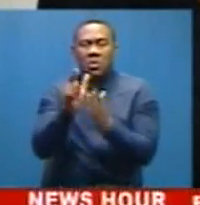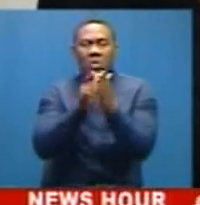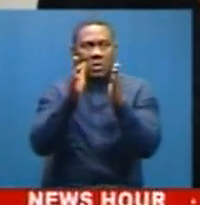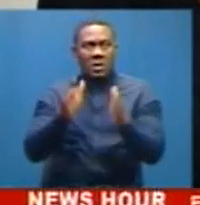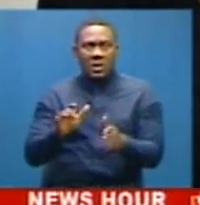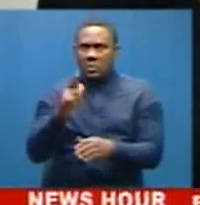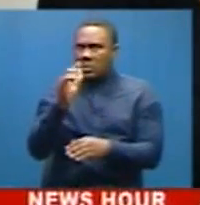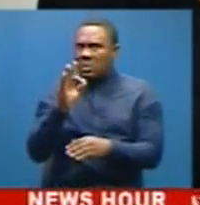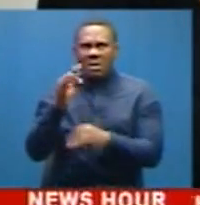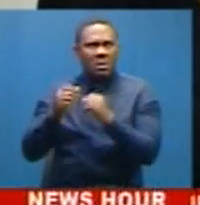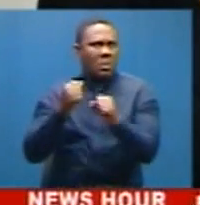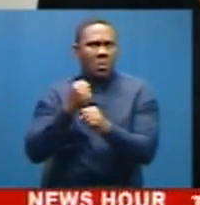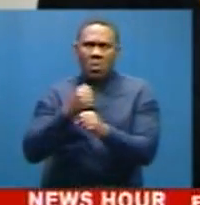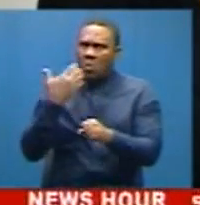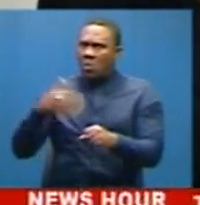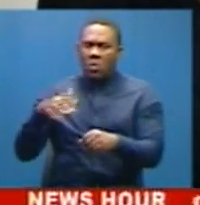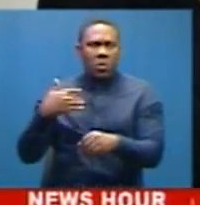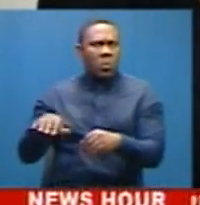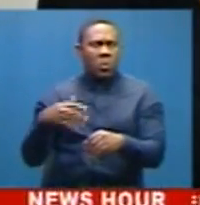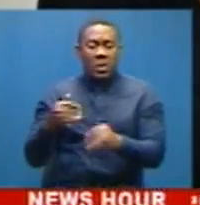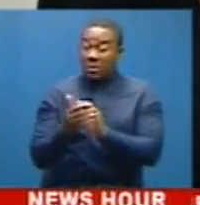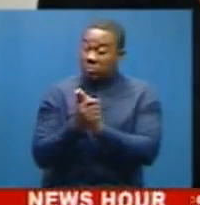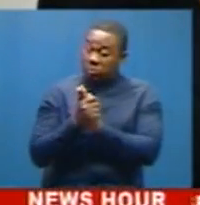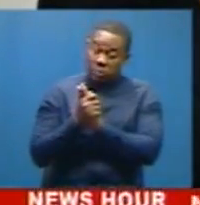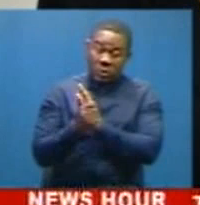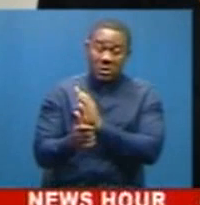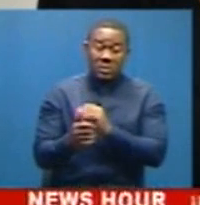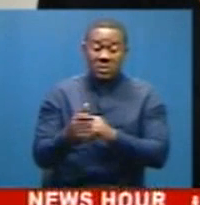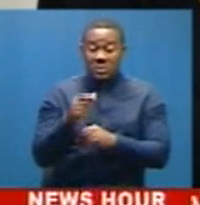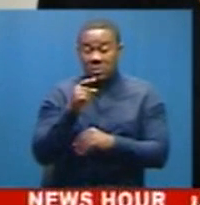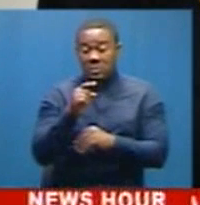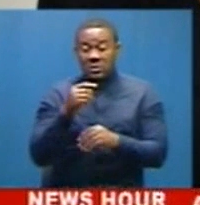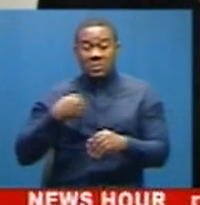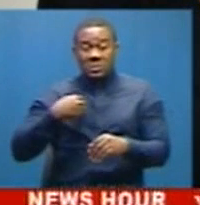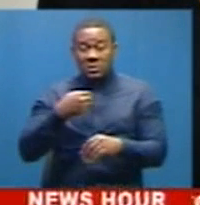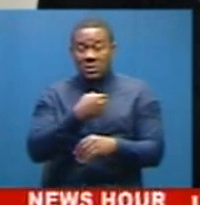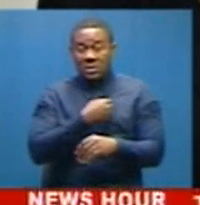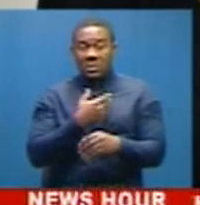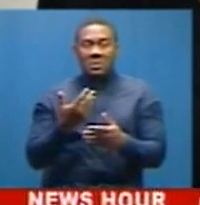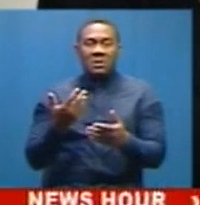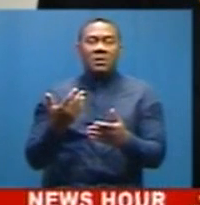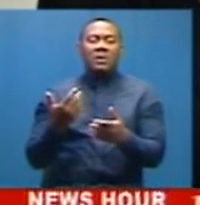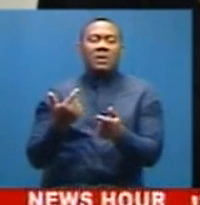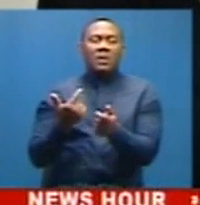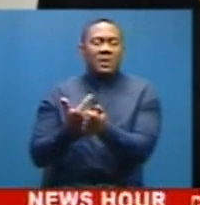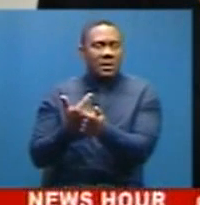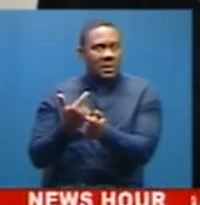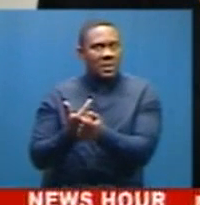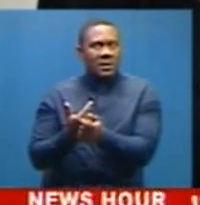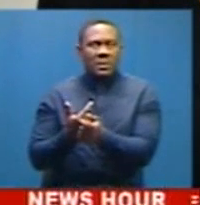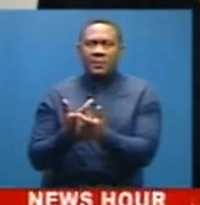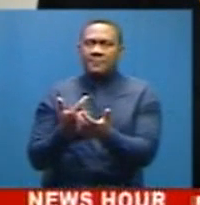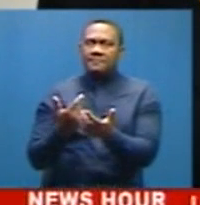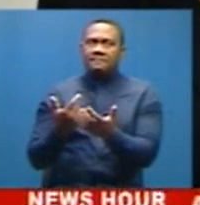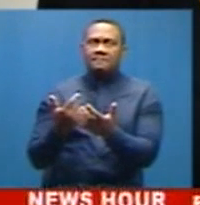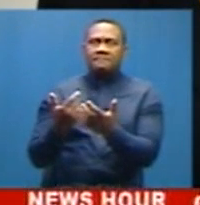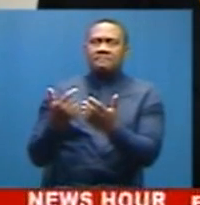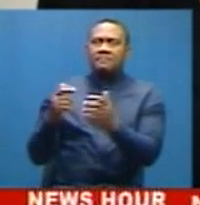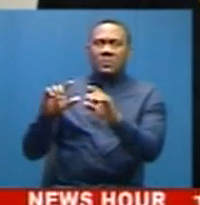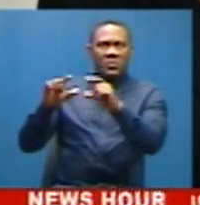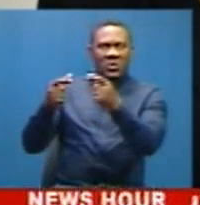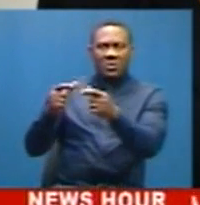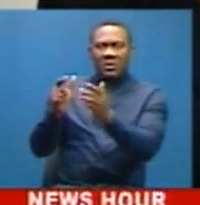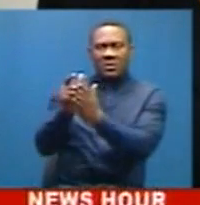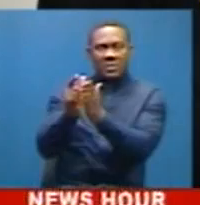diverse post-qualification experience. Ms. Addo is a member of the Ghana Bar Association, the Bar of England and Wales, and